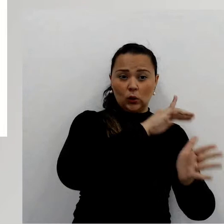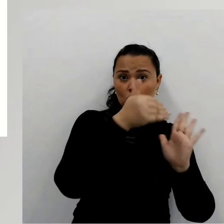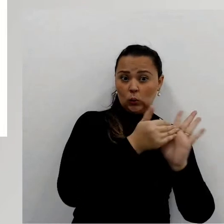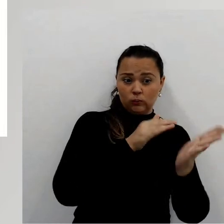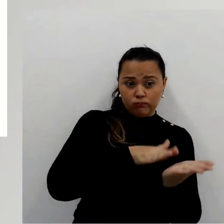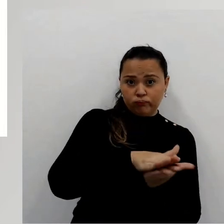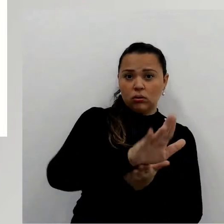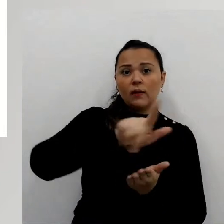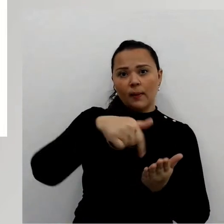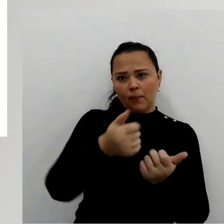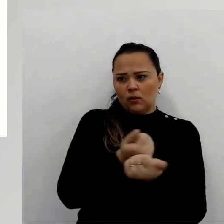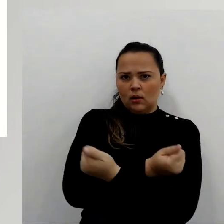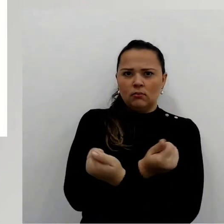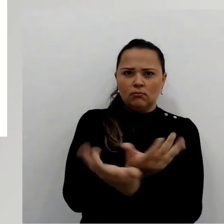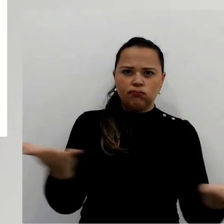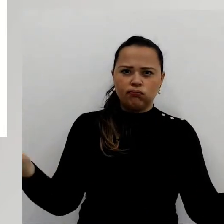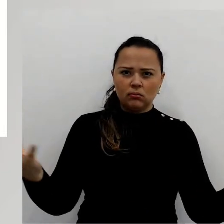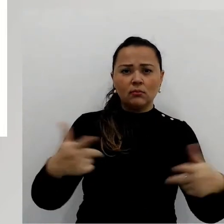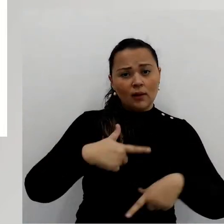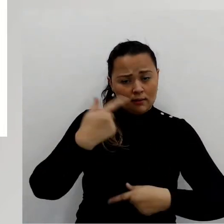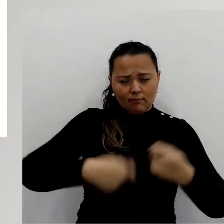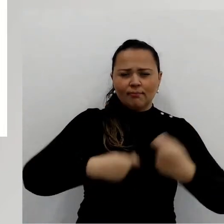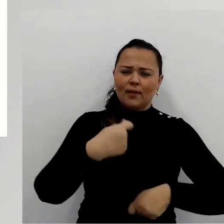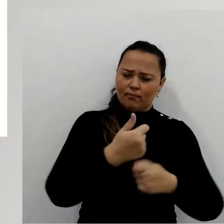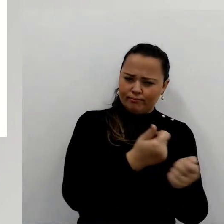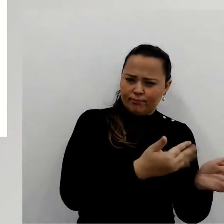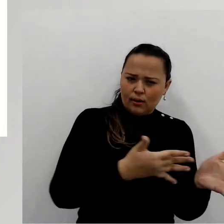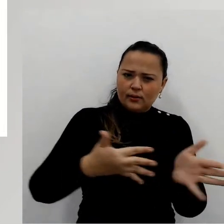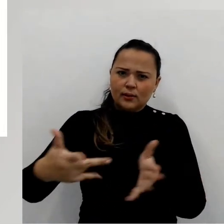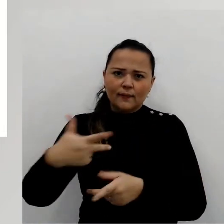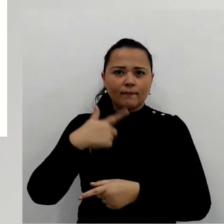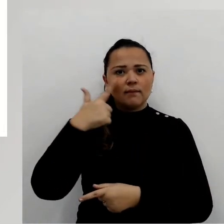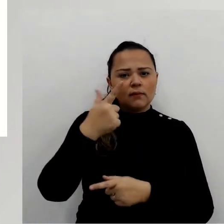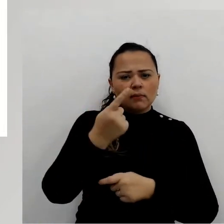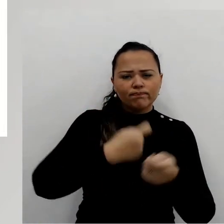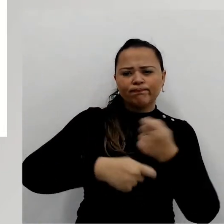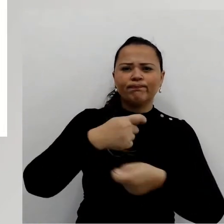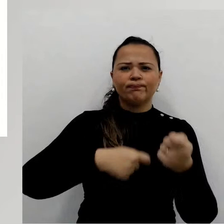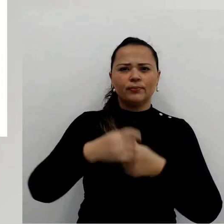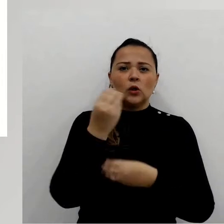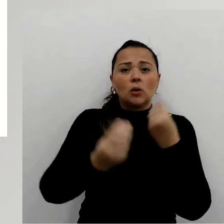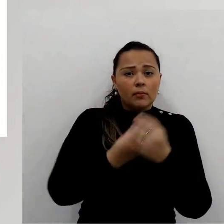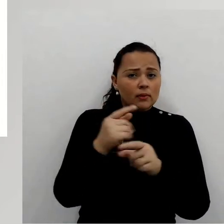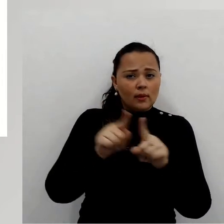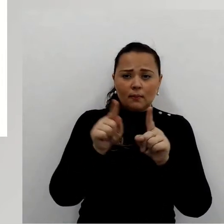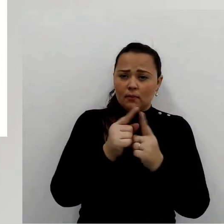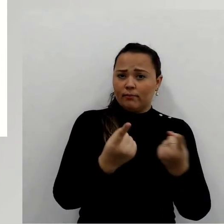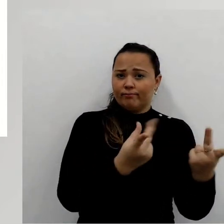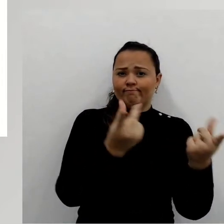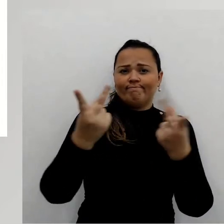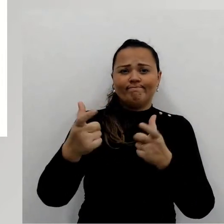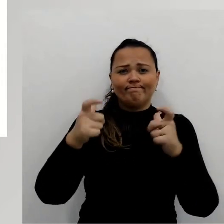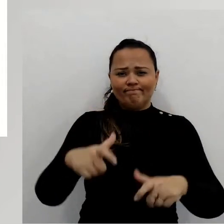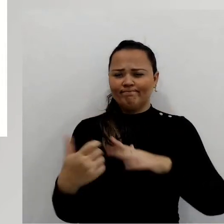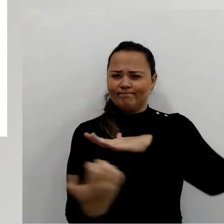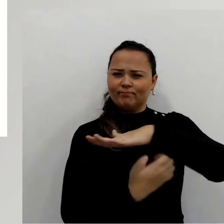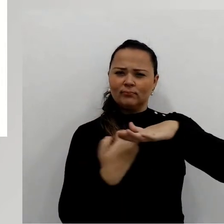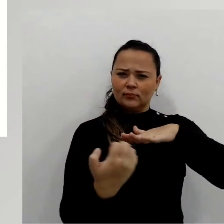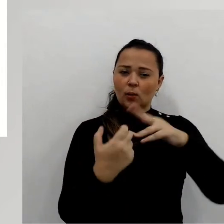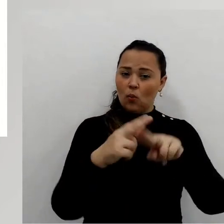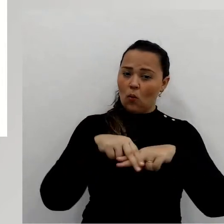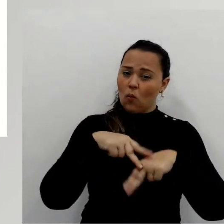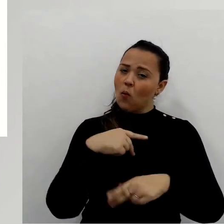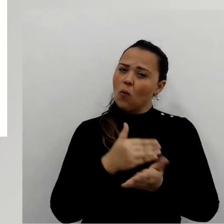that process. It's also becoming part of marketing processes. That's really when we start to talk about multi-channel